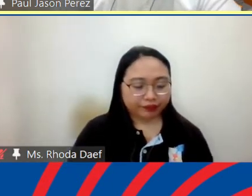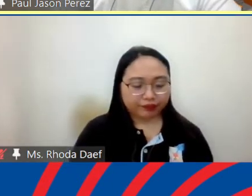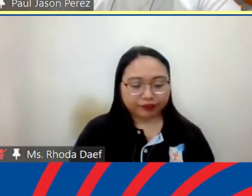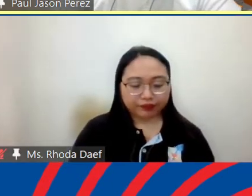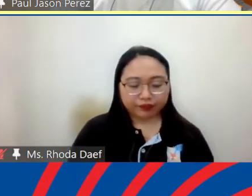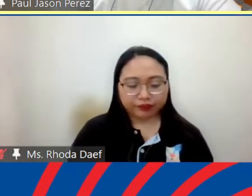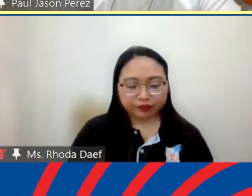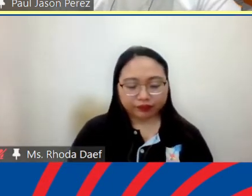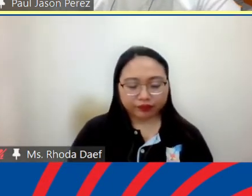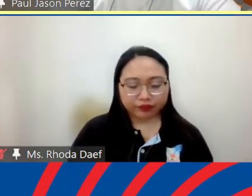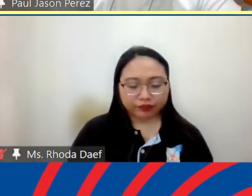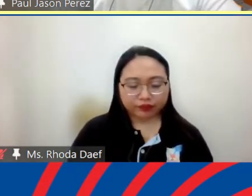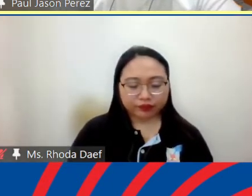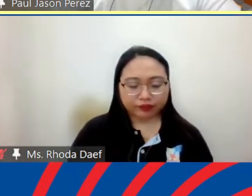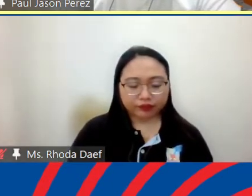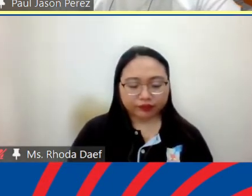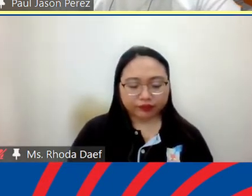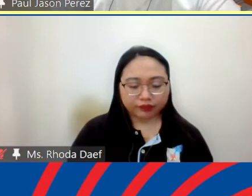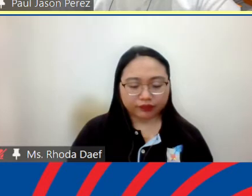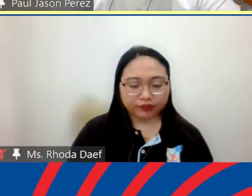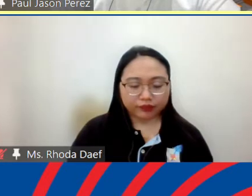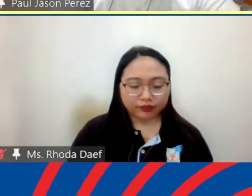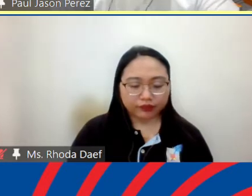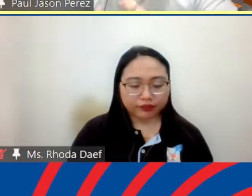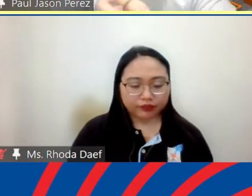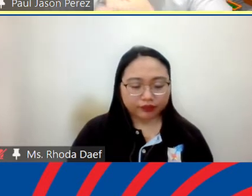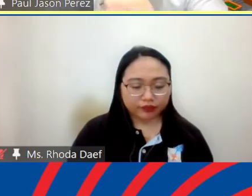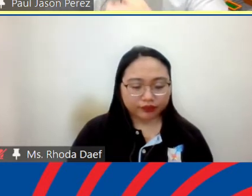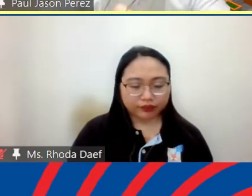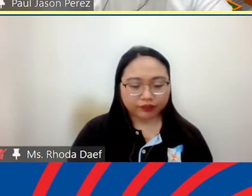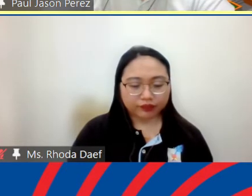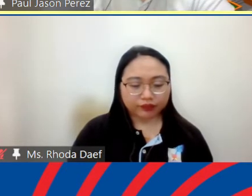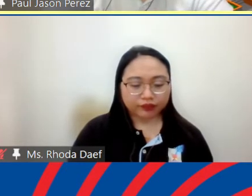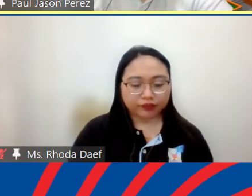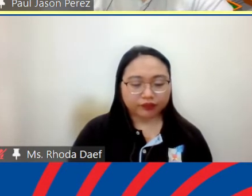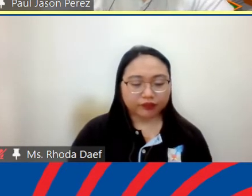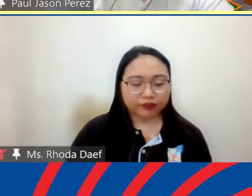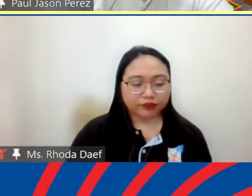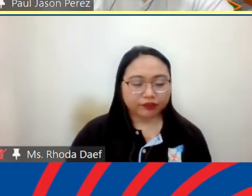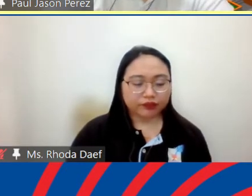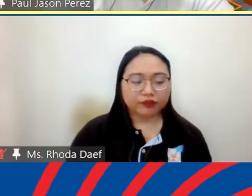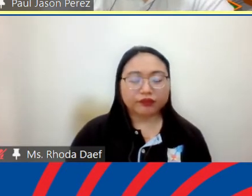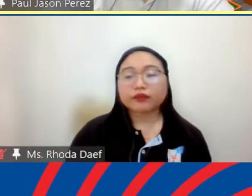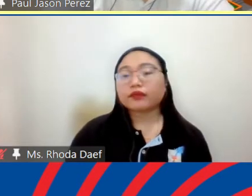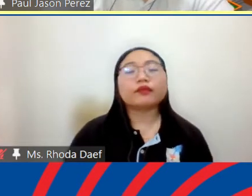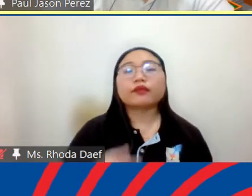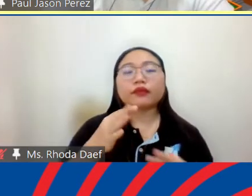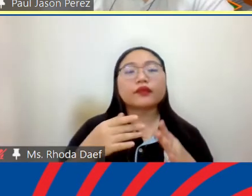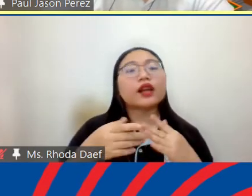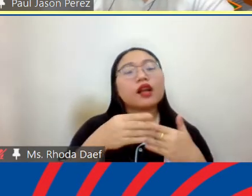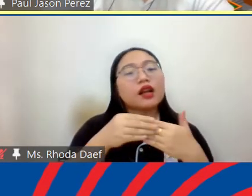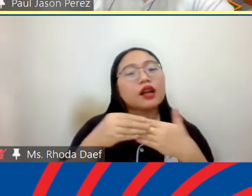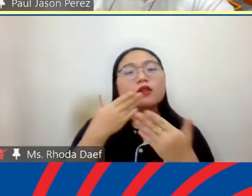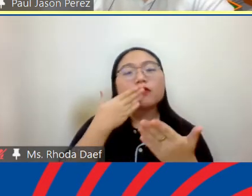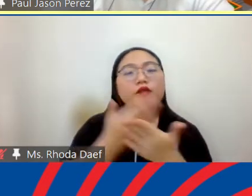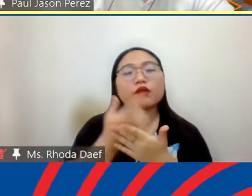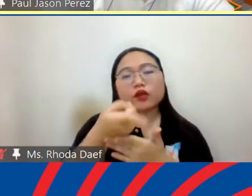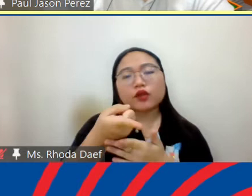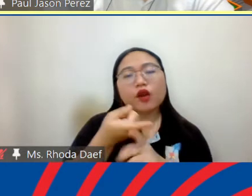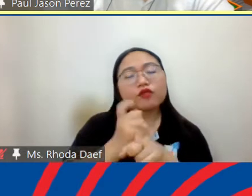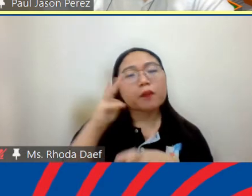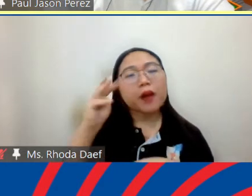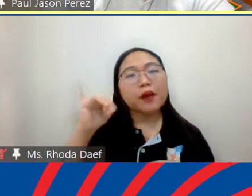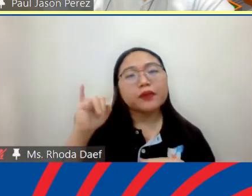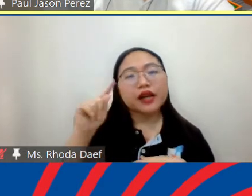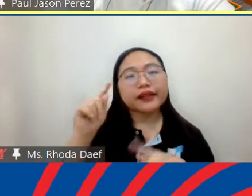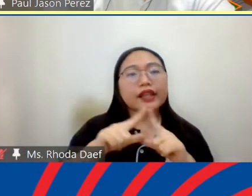So a good guide is from the MIT Libraries